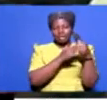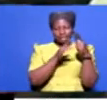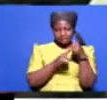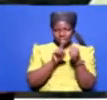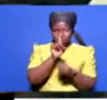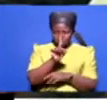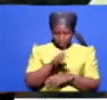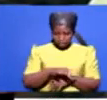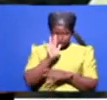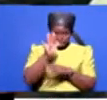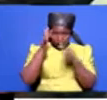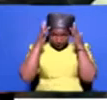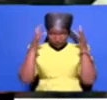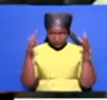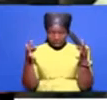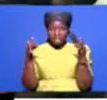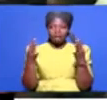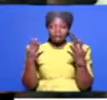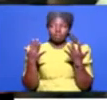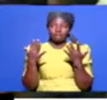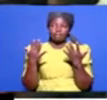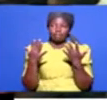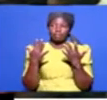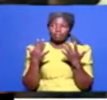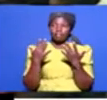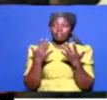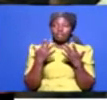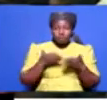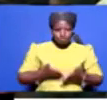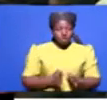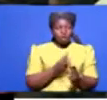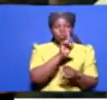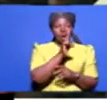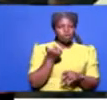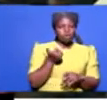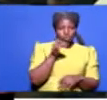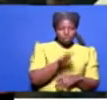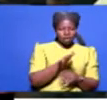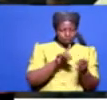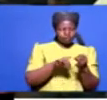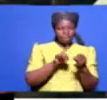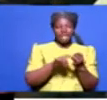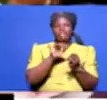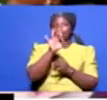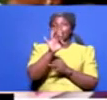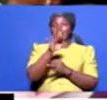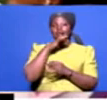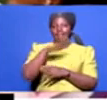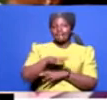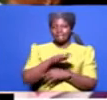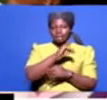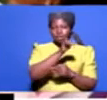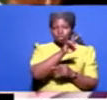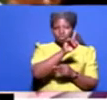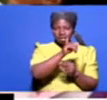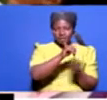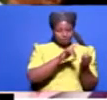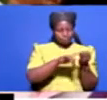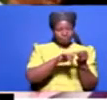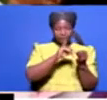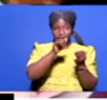union bore them one daughter and three sons, Judy Wanjiko, Jimmy Kibaki,